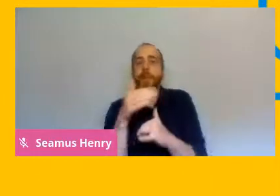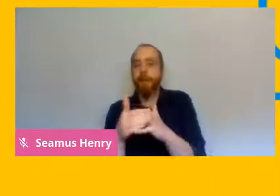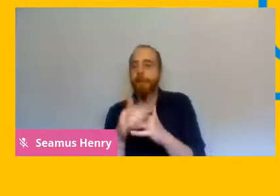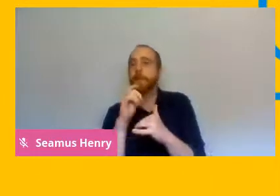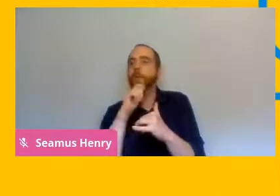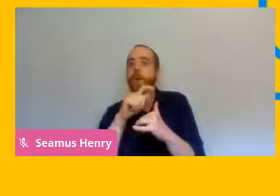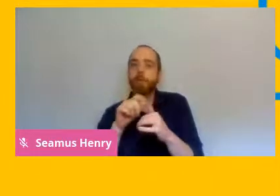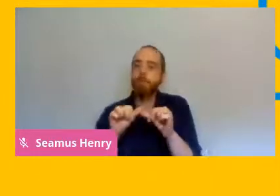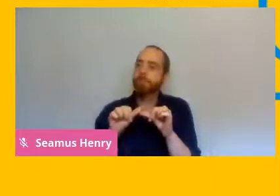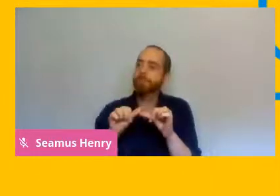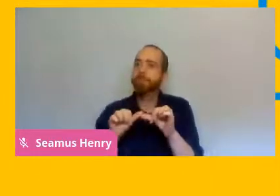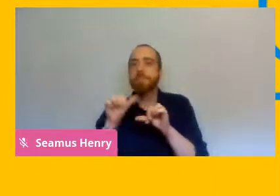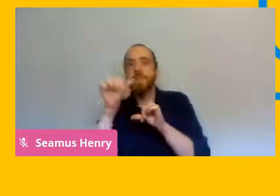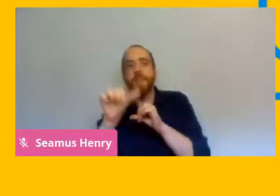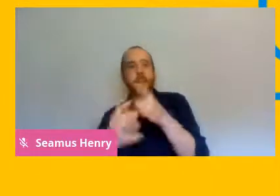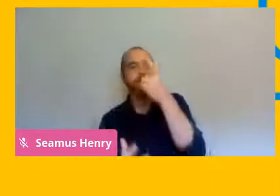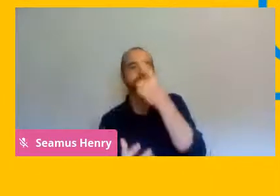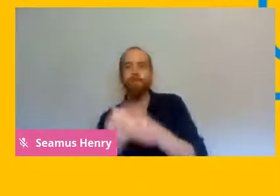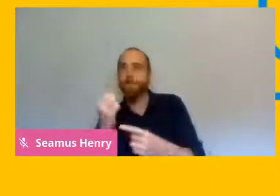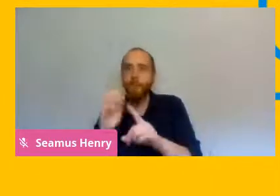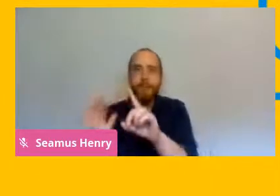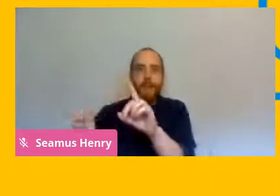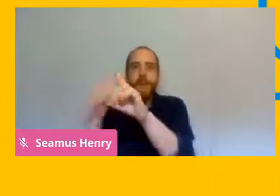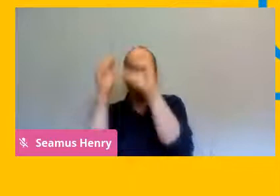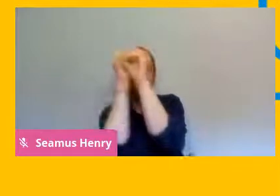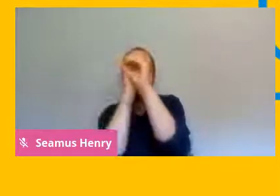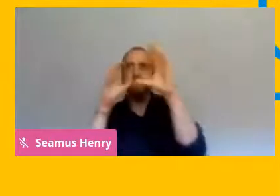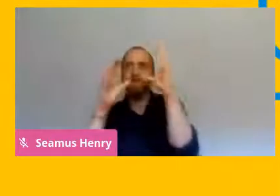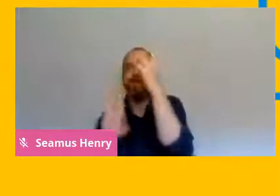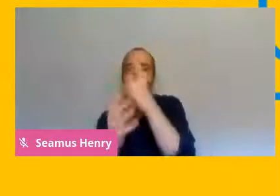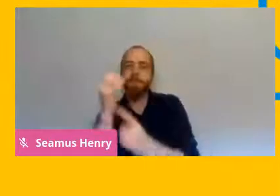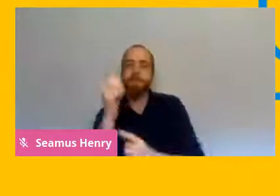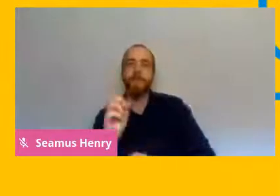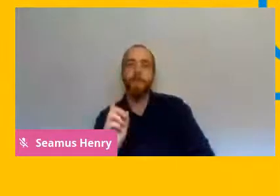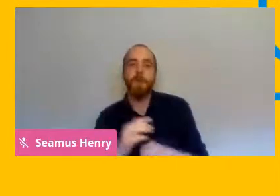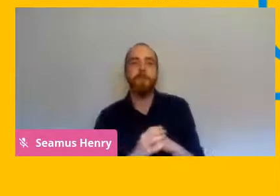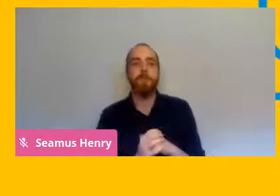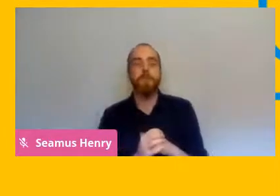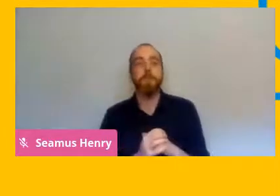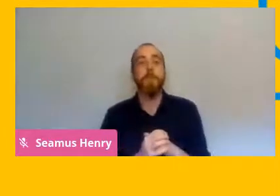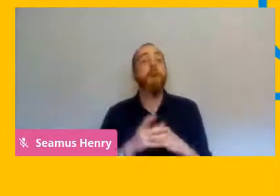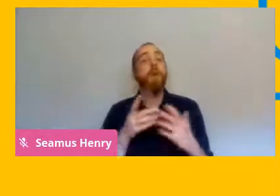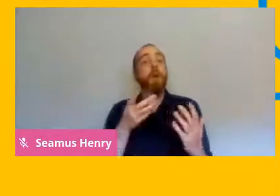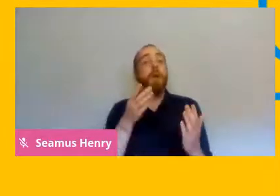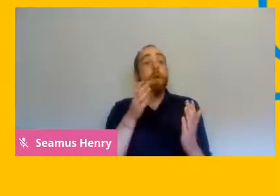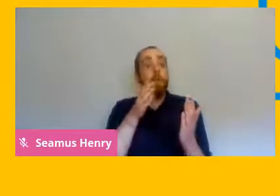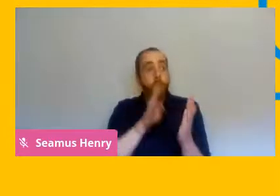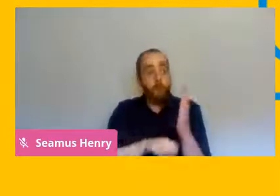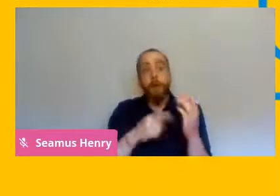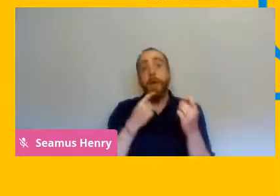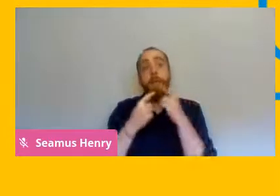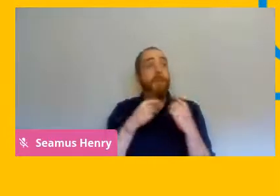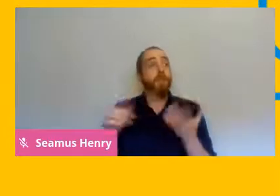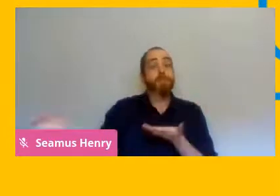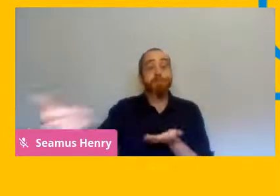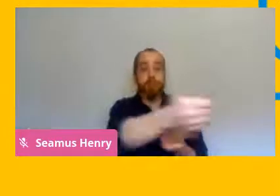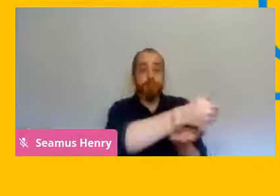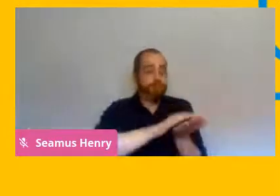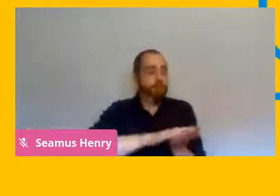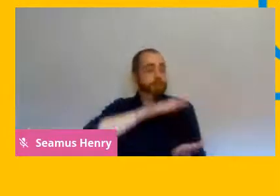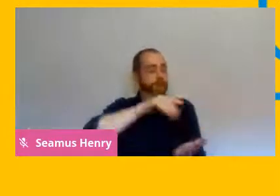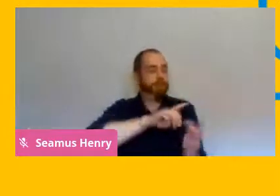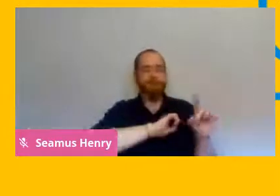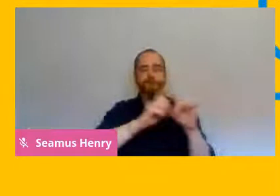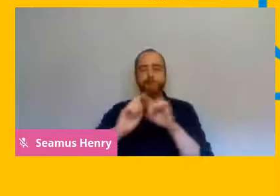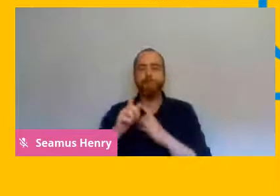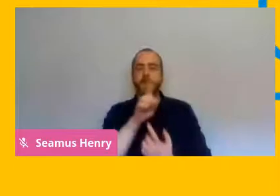fight. So taking all the information from our targeted EGMs and our departmental meetings, we